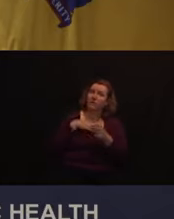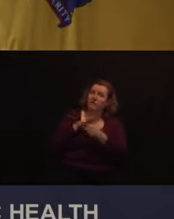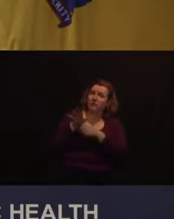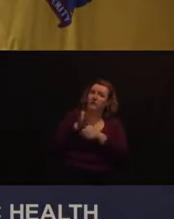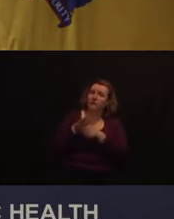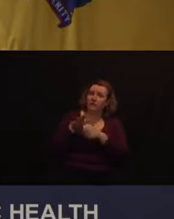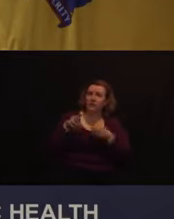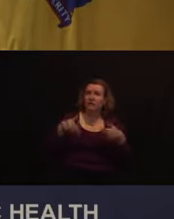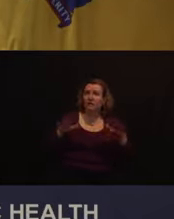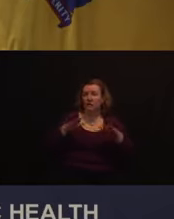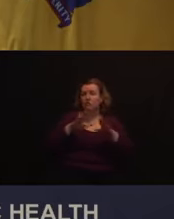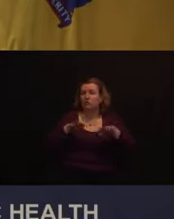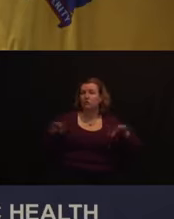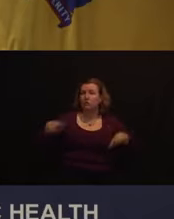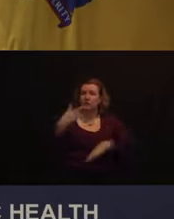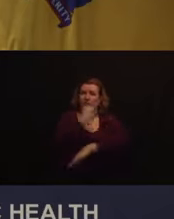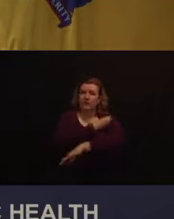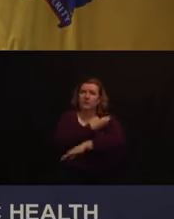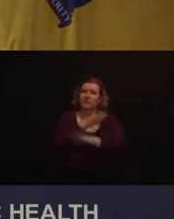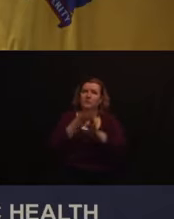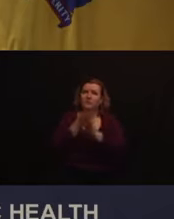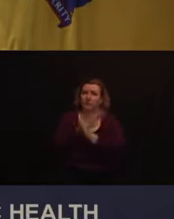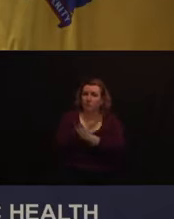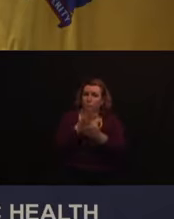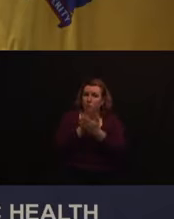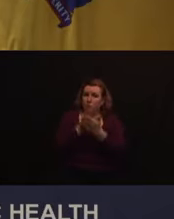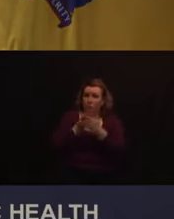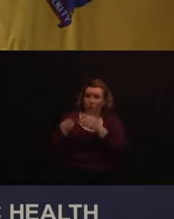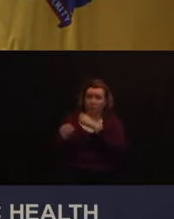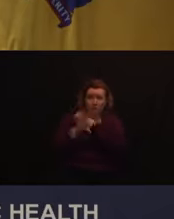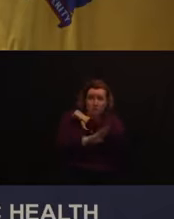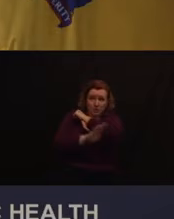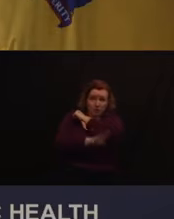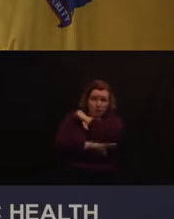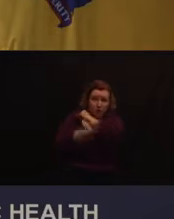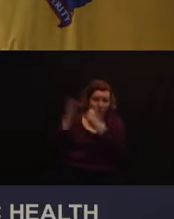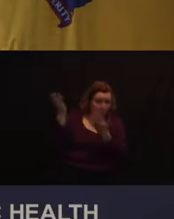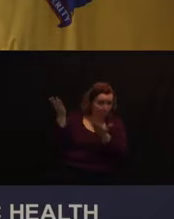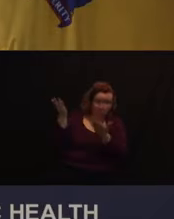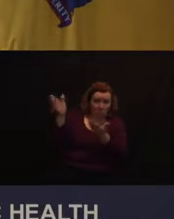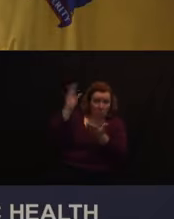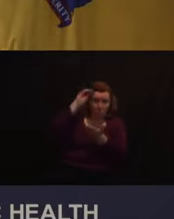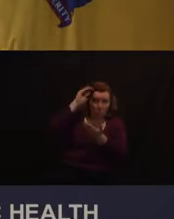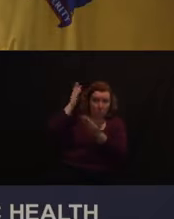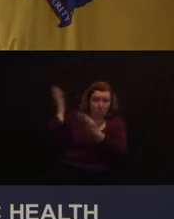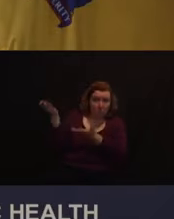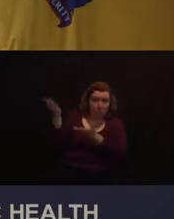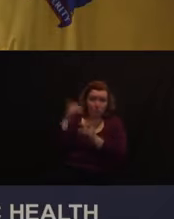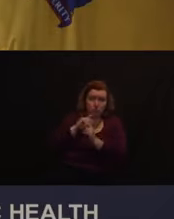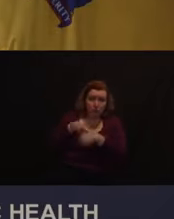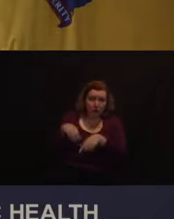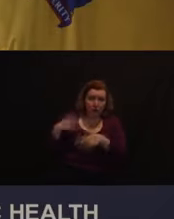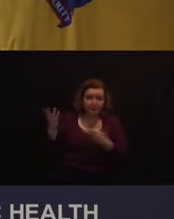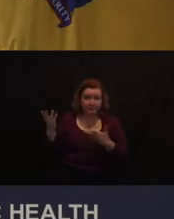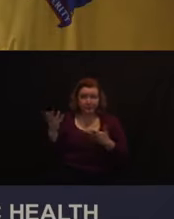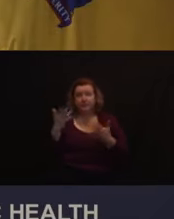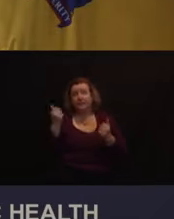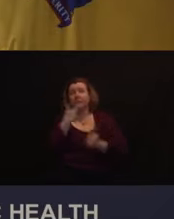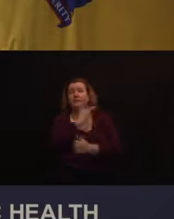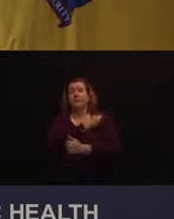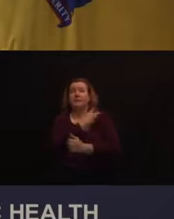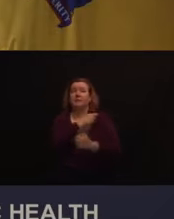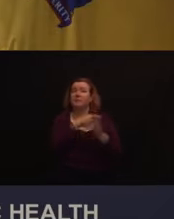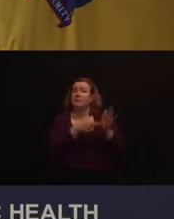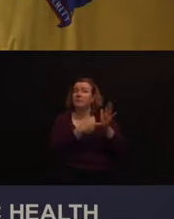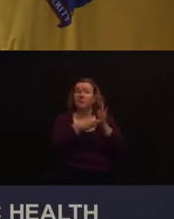get vaccinated before the start of school in September. What's your reaction to this? Many vaccines are mandatory for